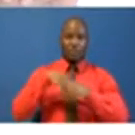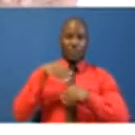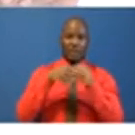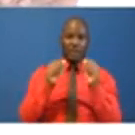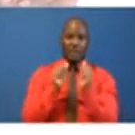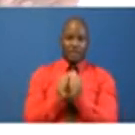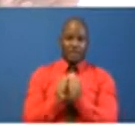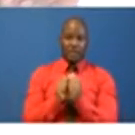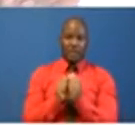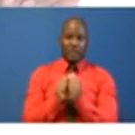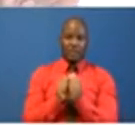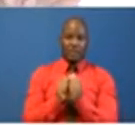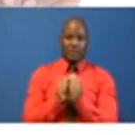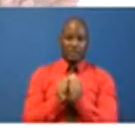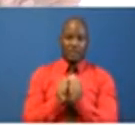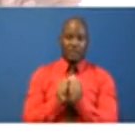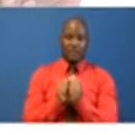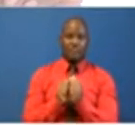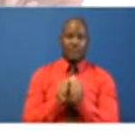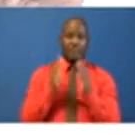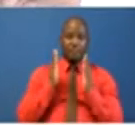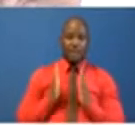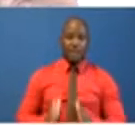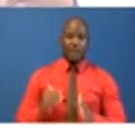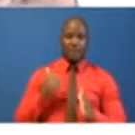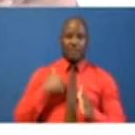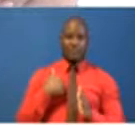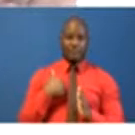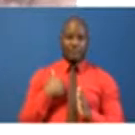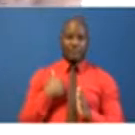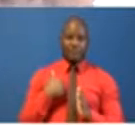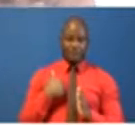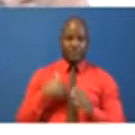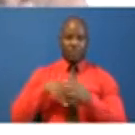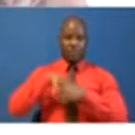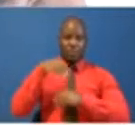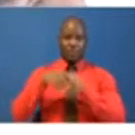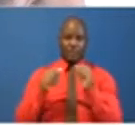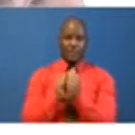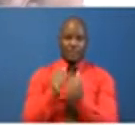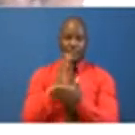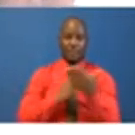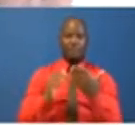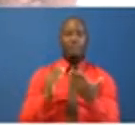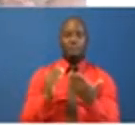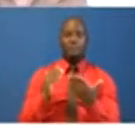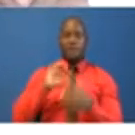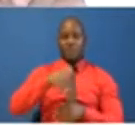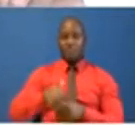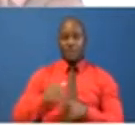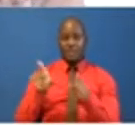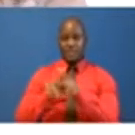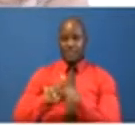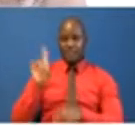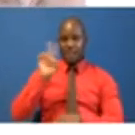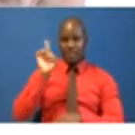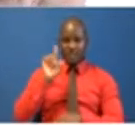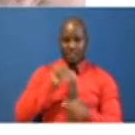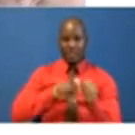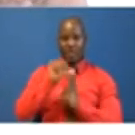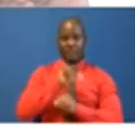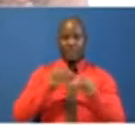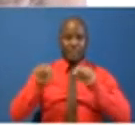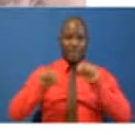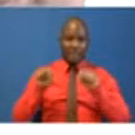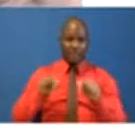competence uh does that candidate have the competence required to run a capital city like nairobi in terms of